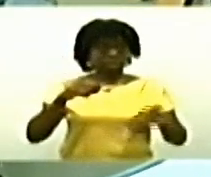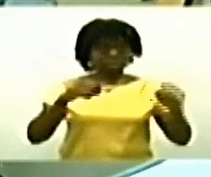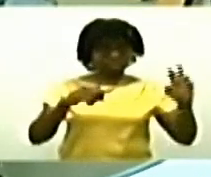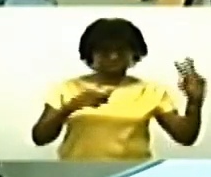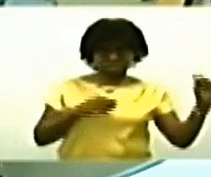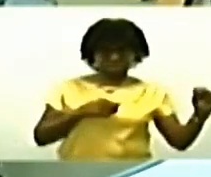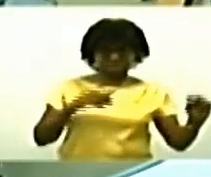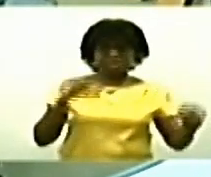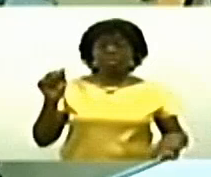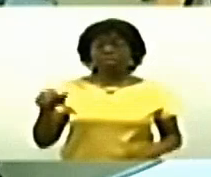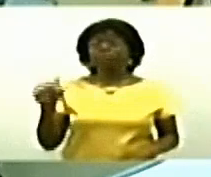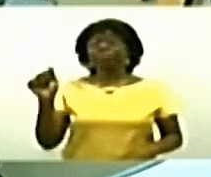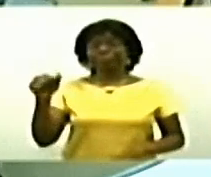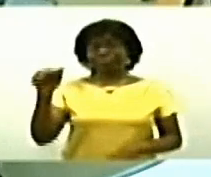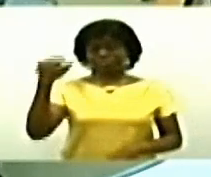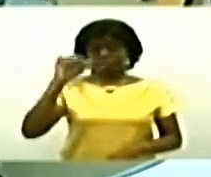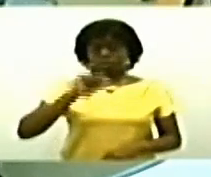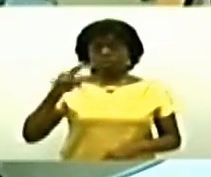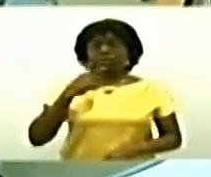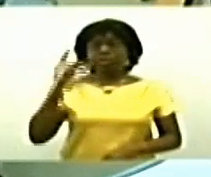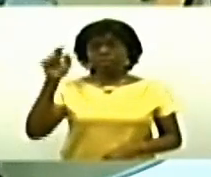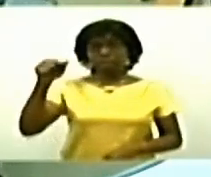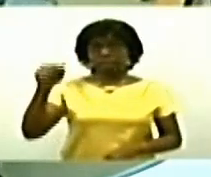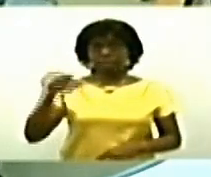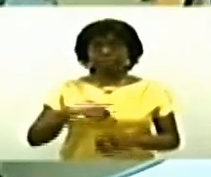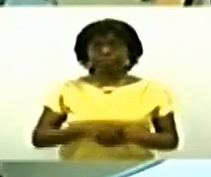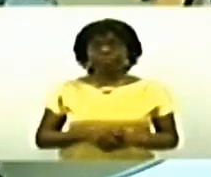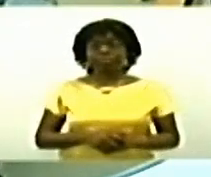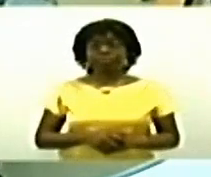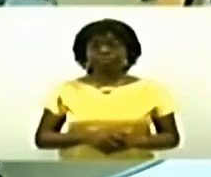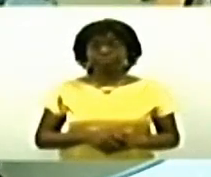have it. The ayes do have it.